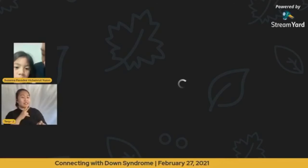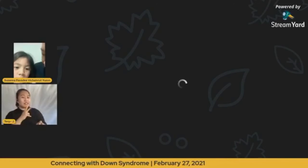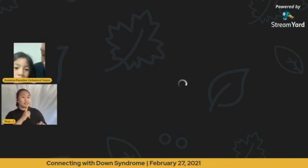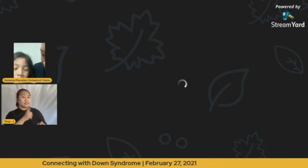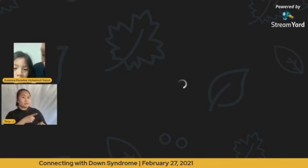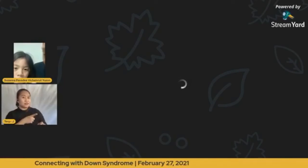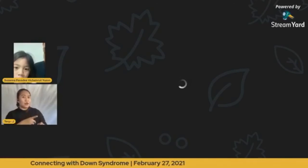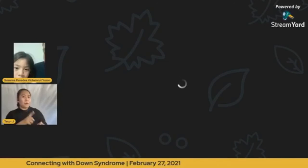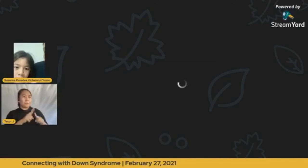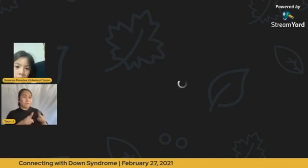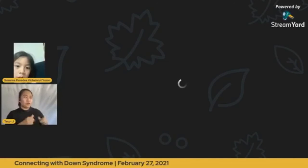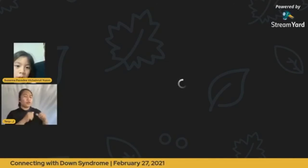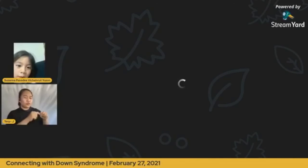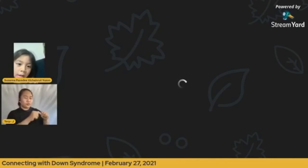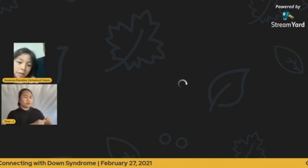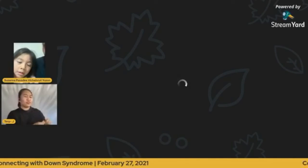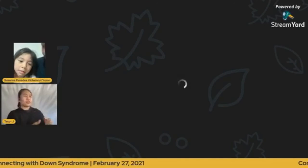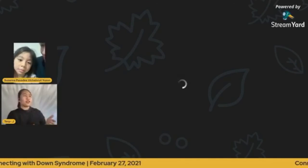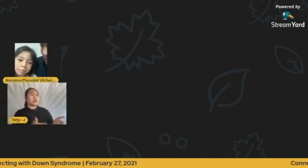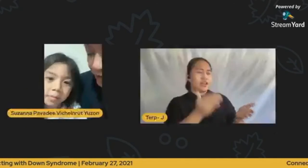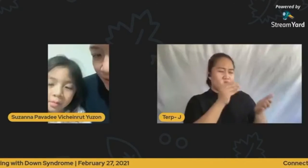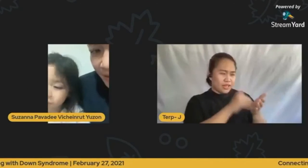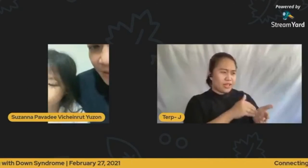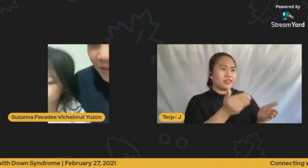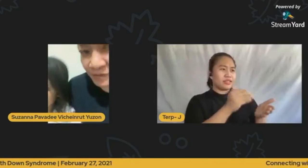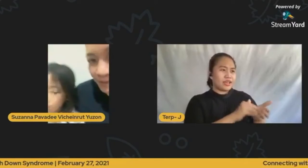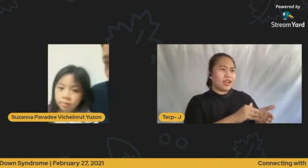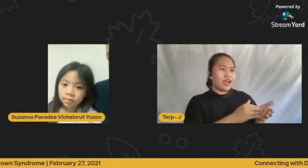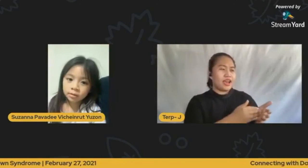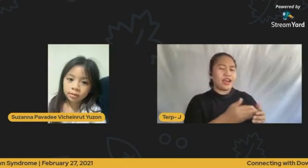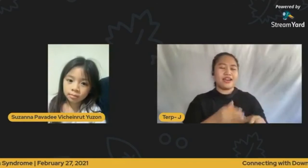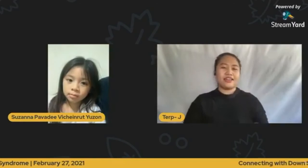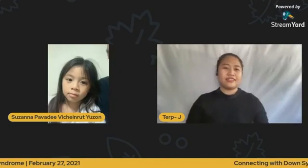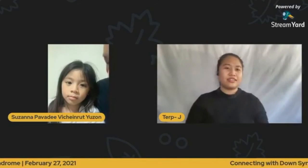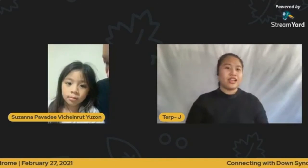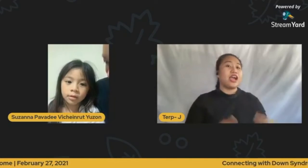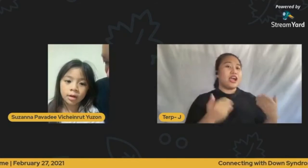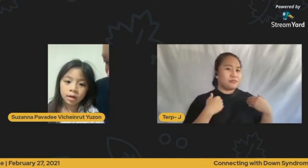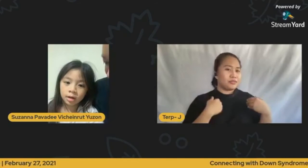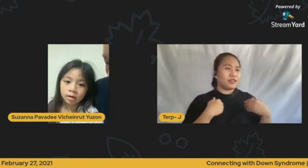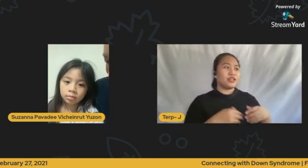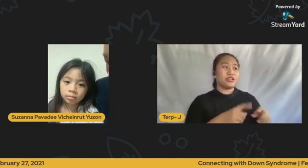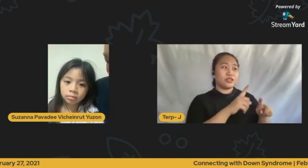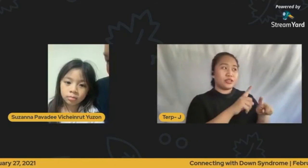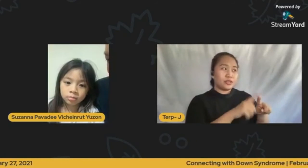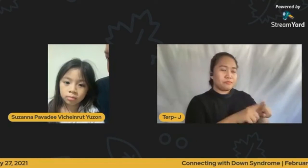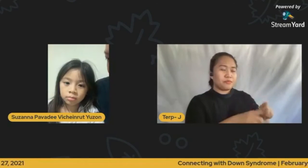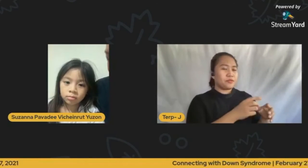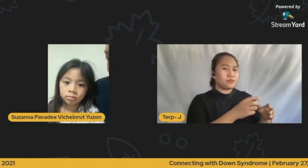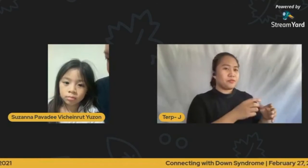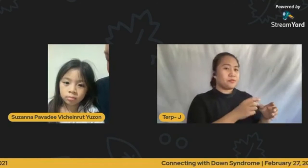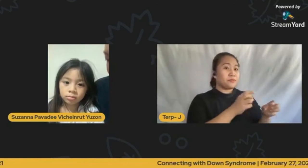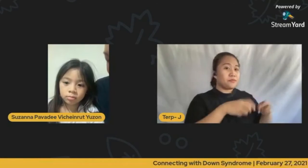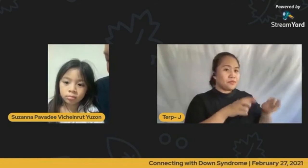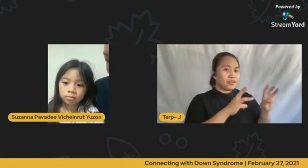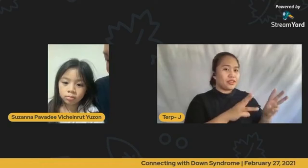And you just keep asking her? Yeah. And you'll just try to say it a different way or try to guess what she's saying? Yeah. Yeah. What do you like about having a